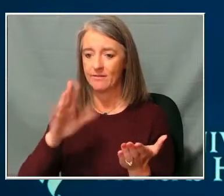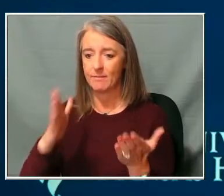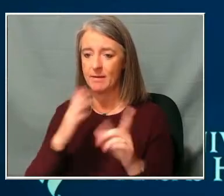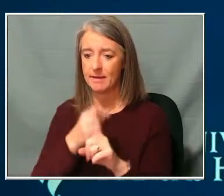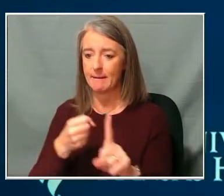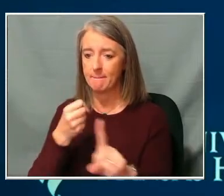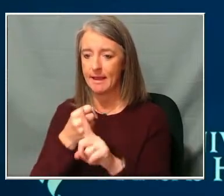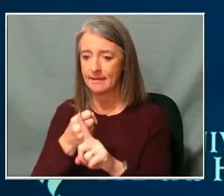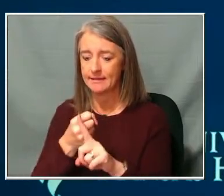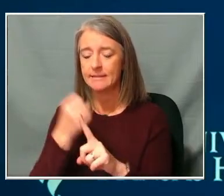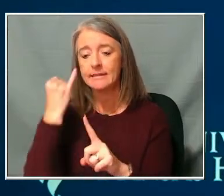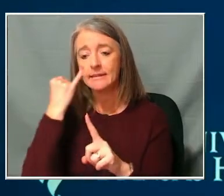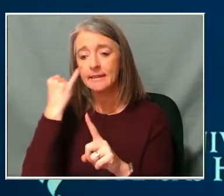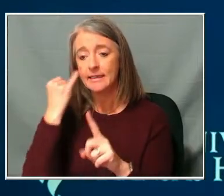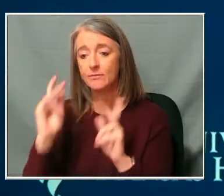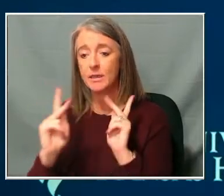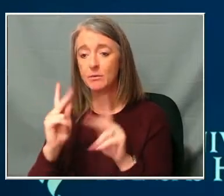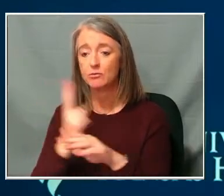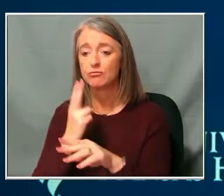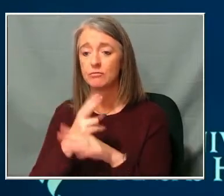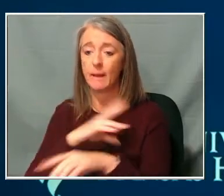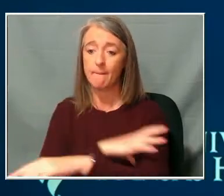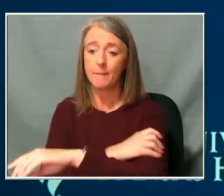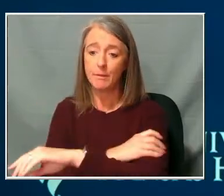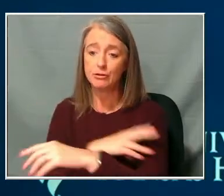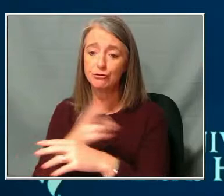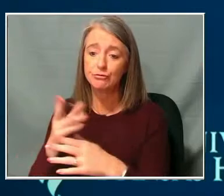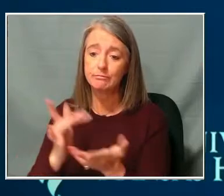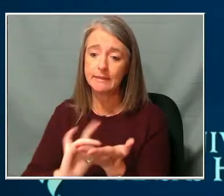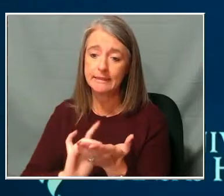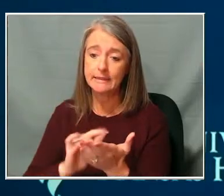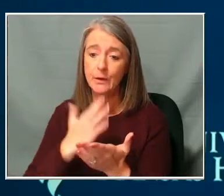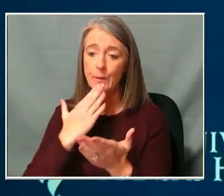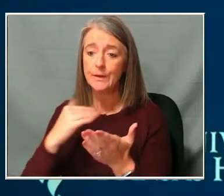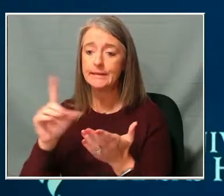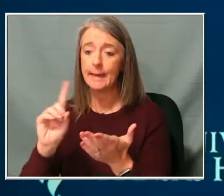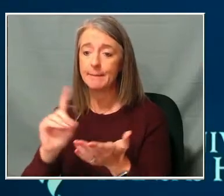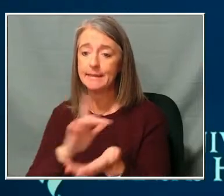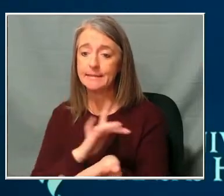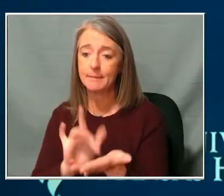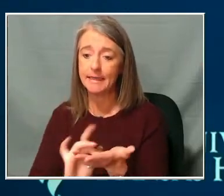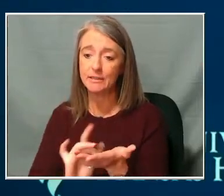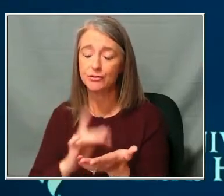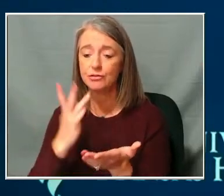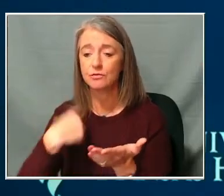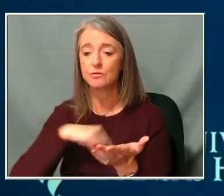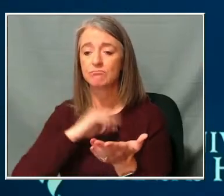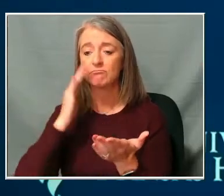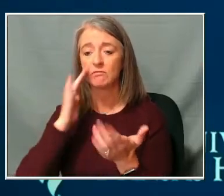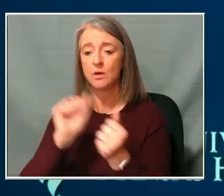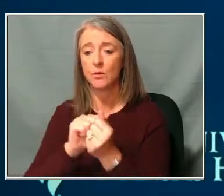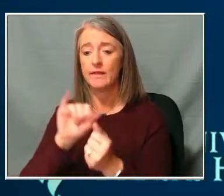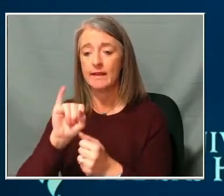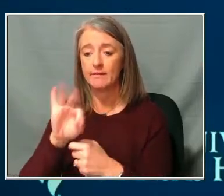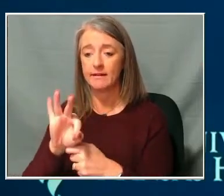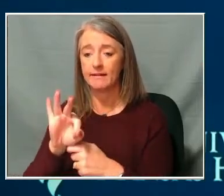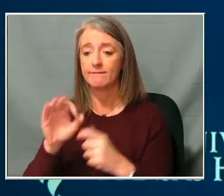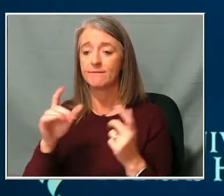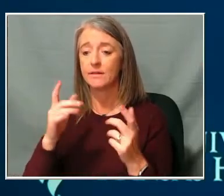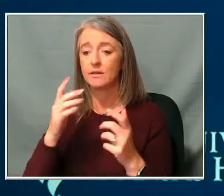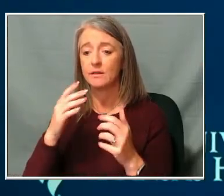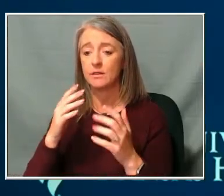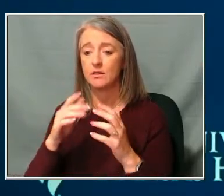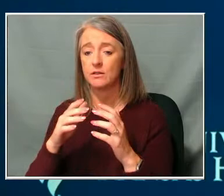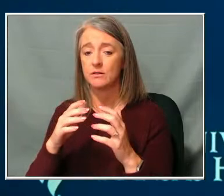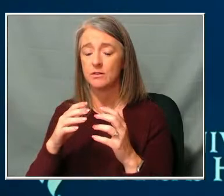for instance, people that are on blood pressure medications or diabetes medications, we know that with intermittent fasting or dieting in